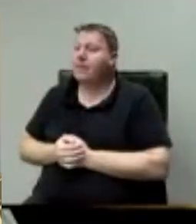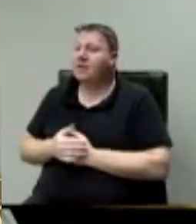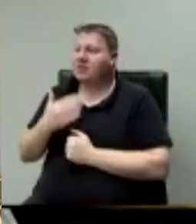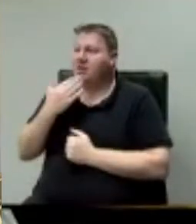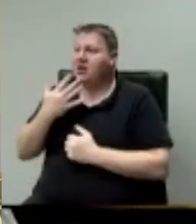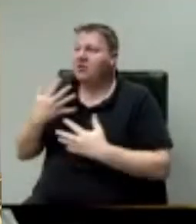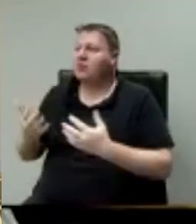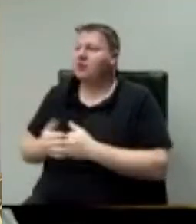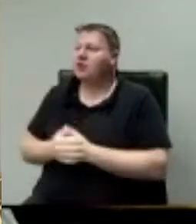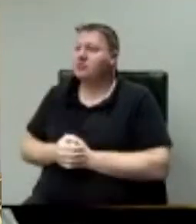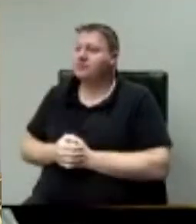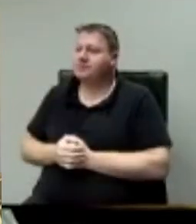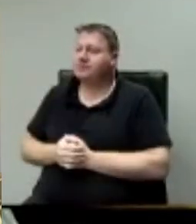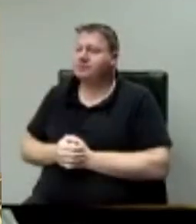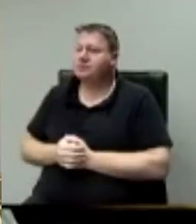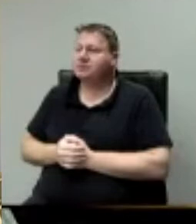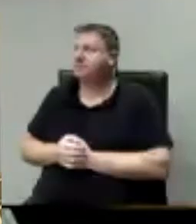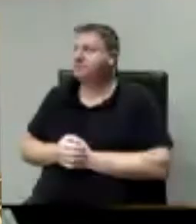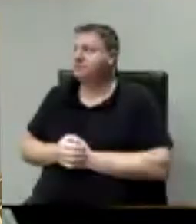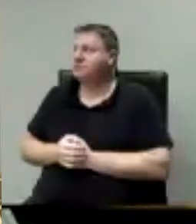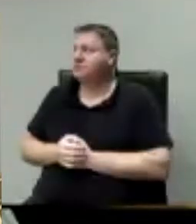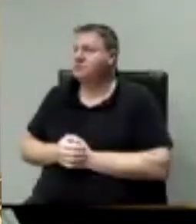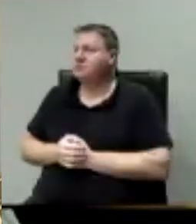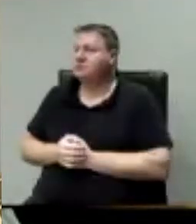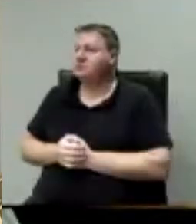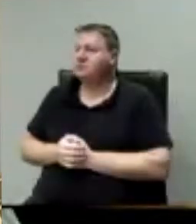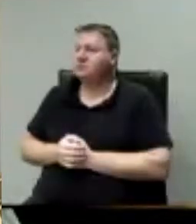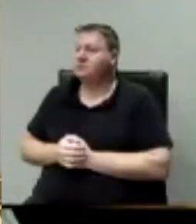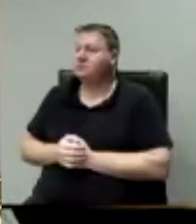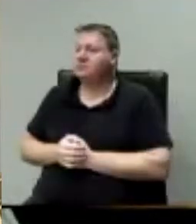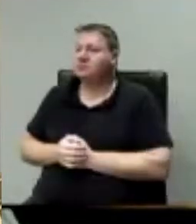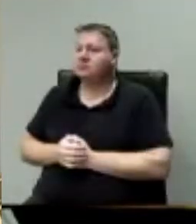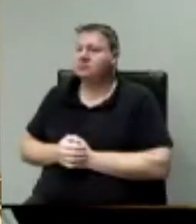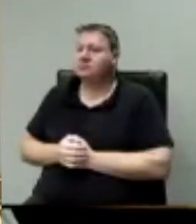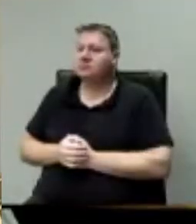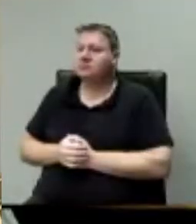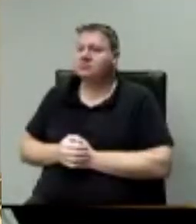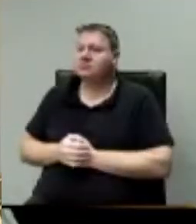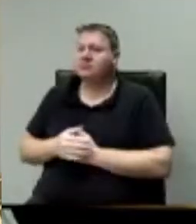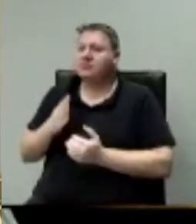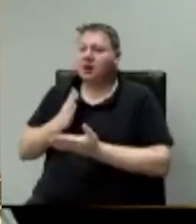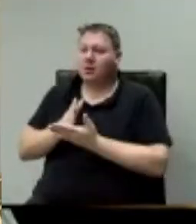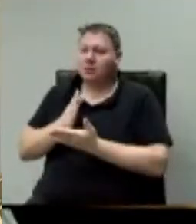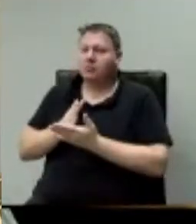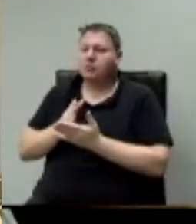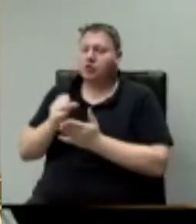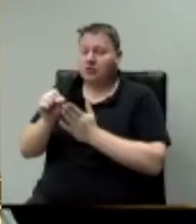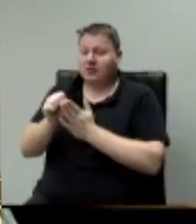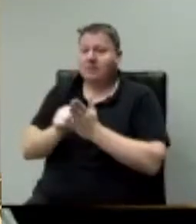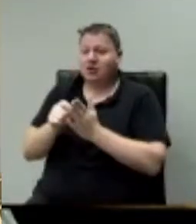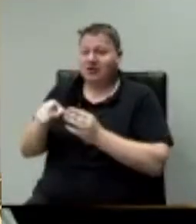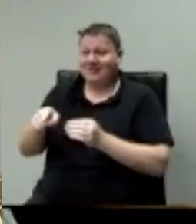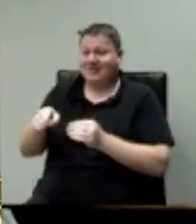Thank you very much. I'm sure that subject will invite